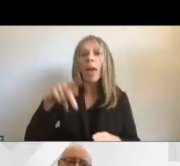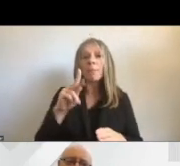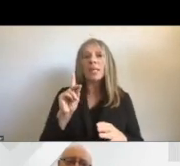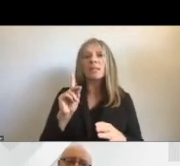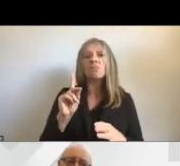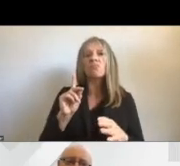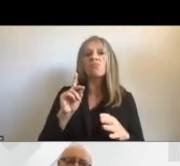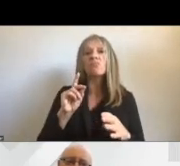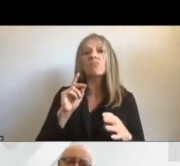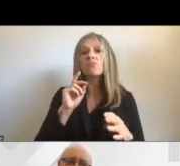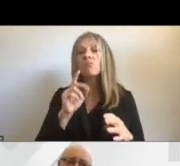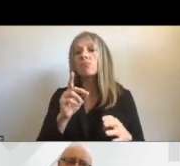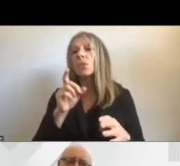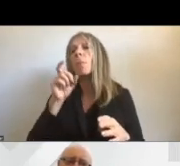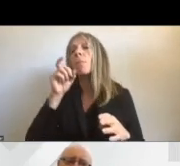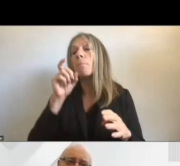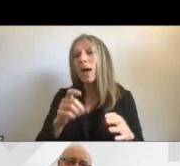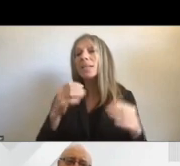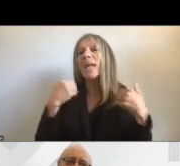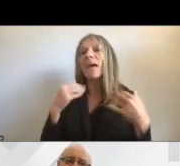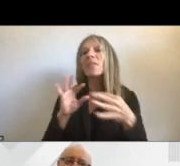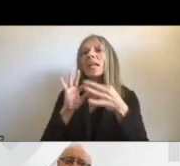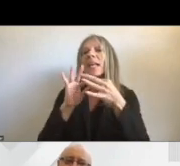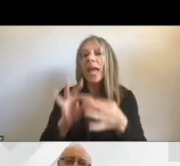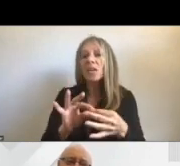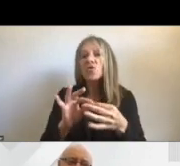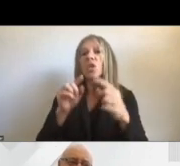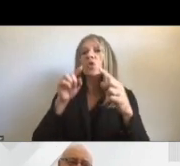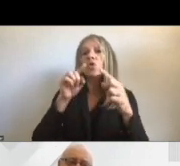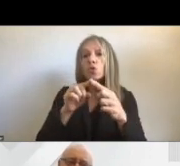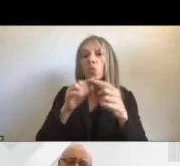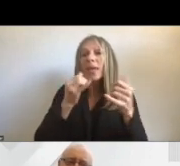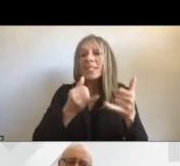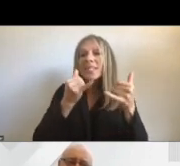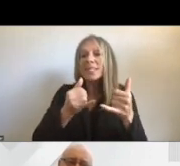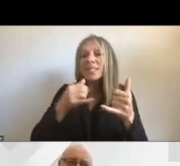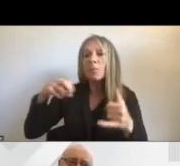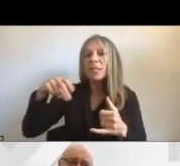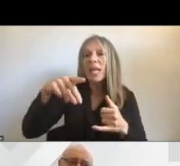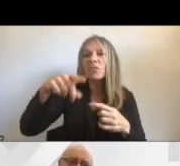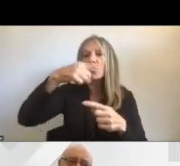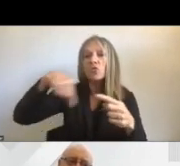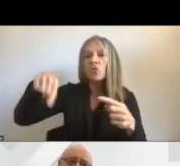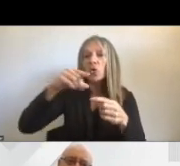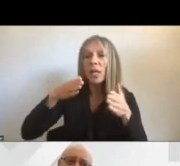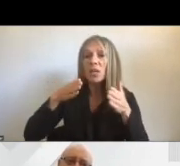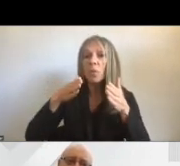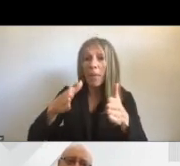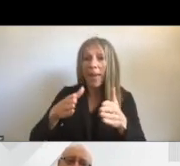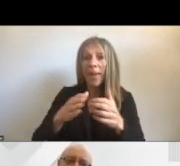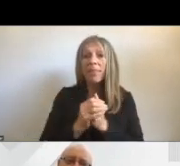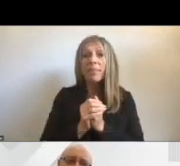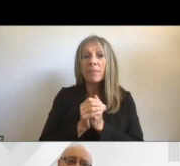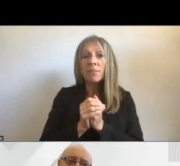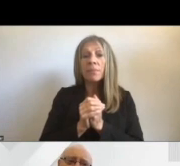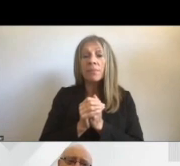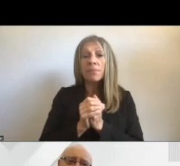R308.3.2. And that's going to be a speech walk message, which we'll talk about in a minute, instead of the percussive tone.